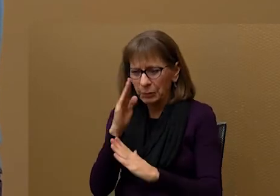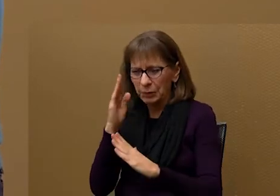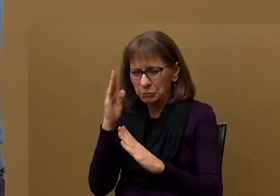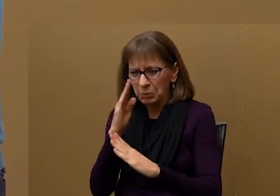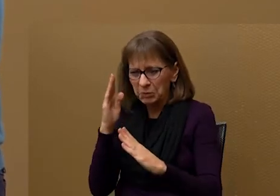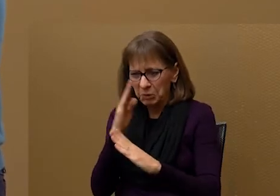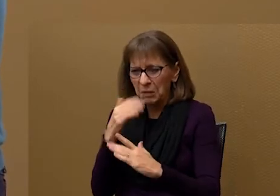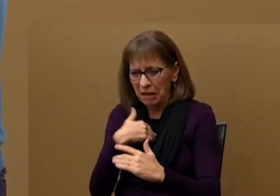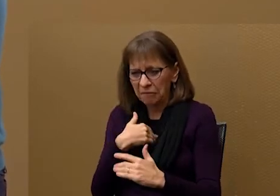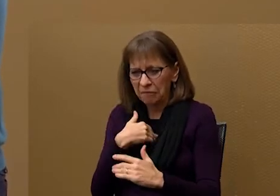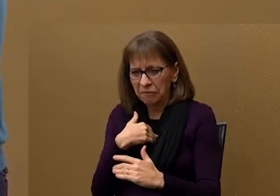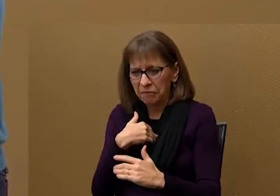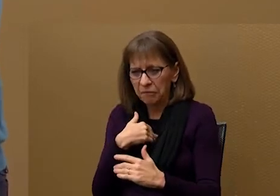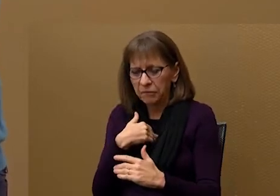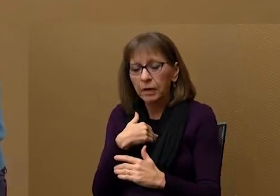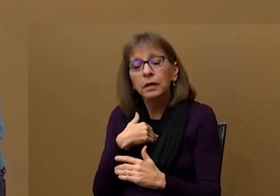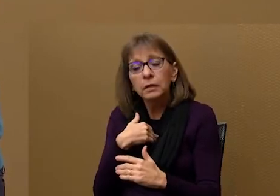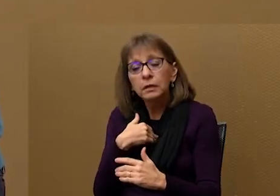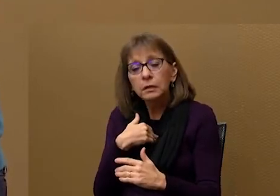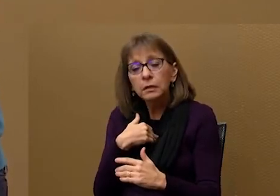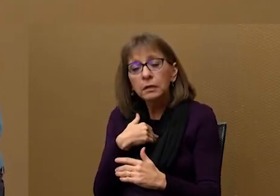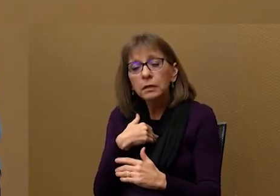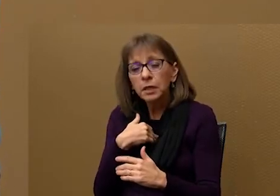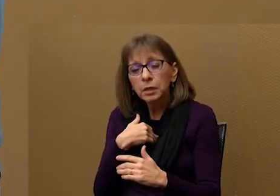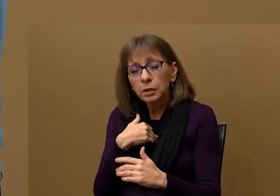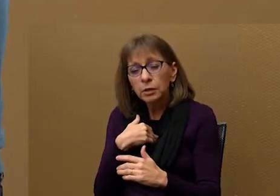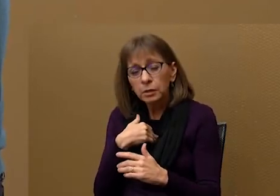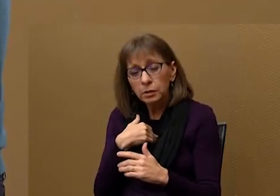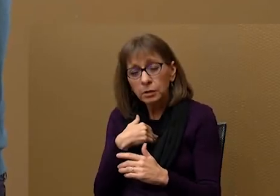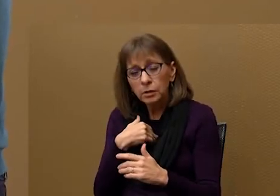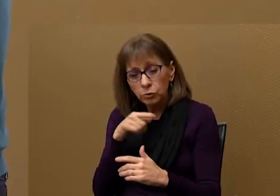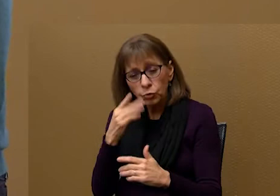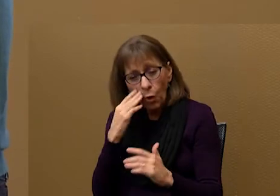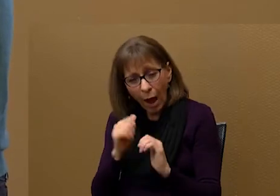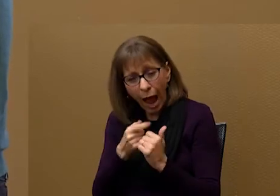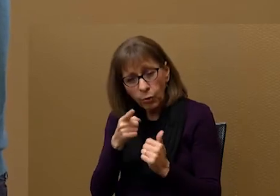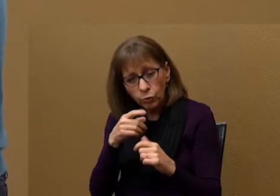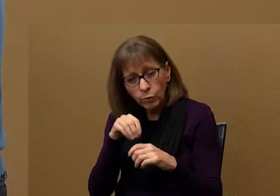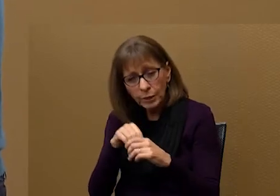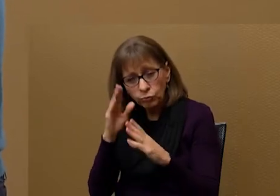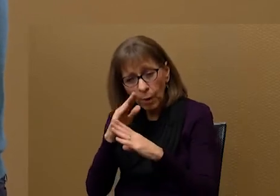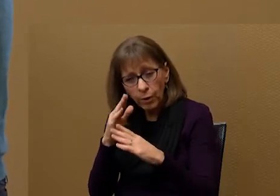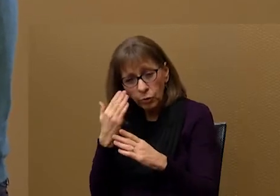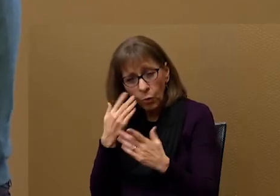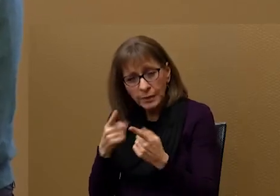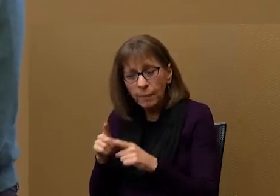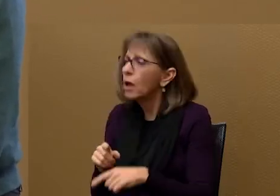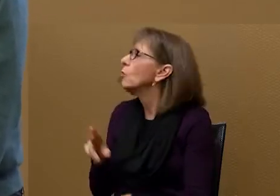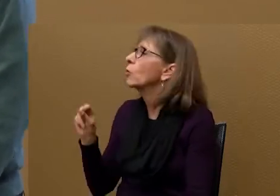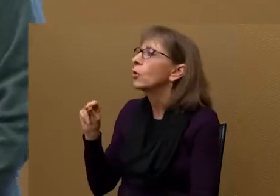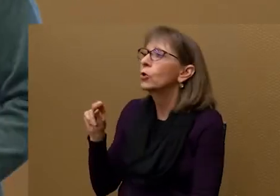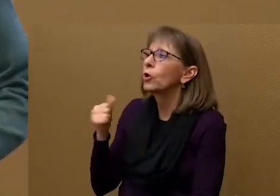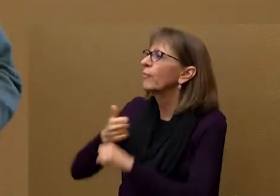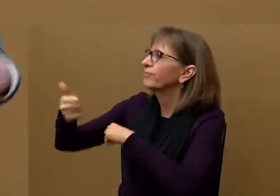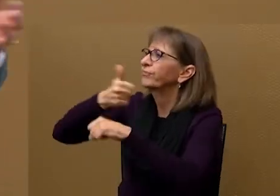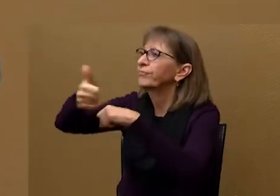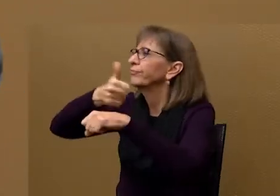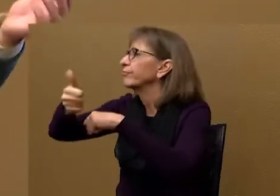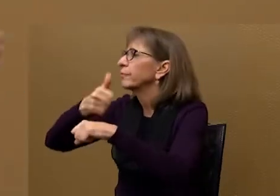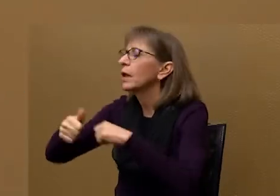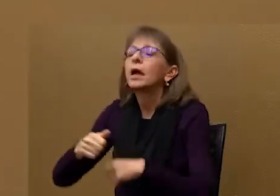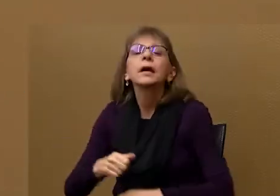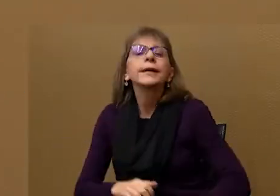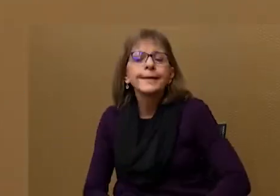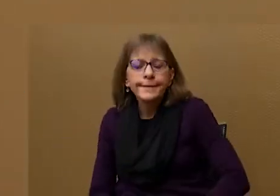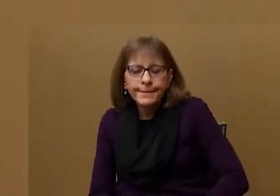you because you keep getting into trouble. Do you know how you're getting into trouble? Do you know what's happening? And he'd say, no,